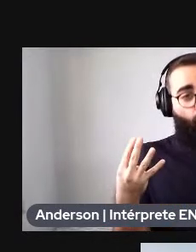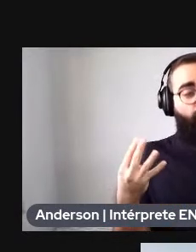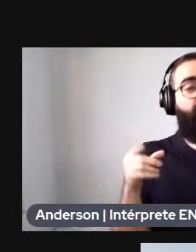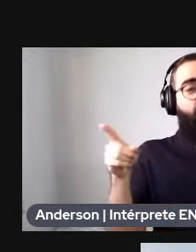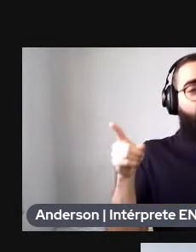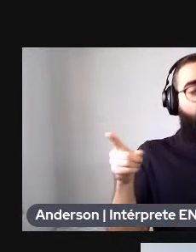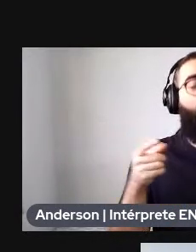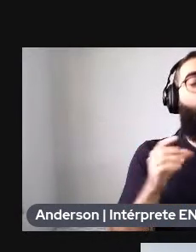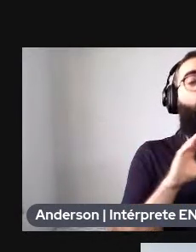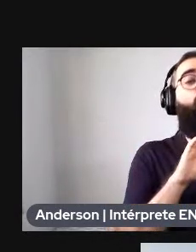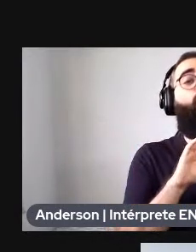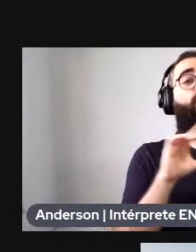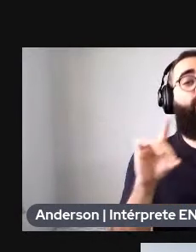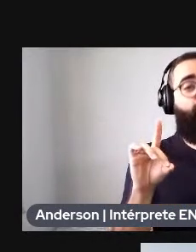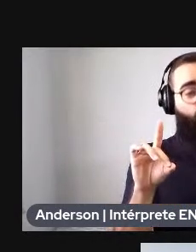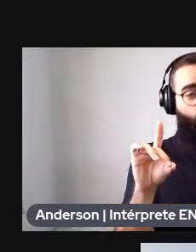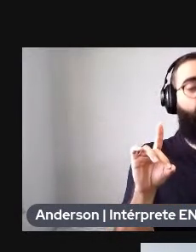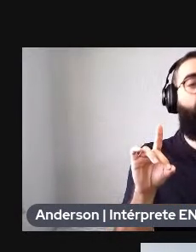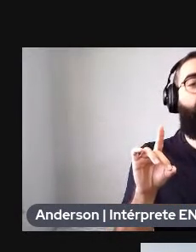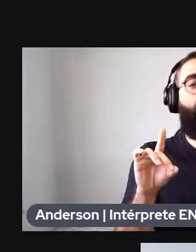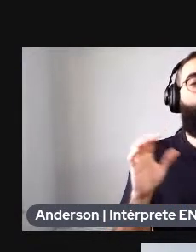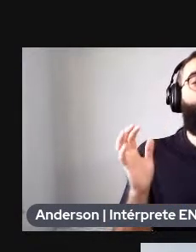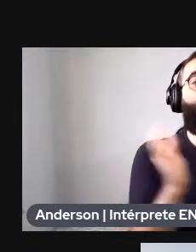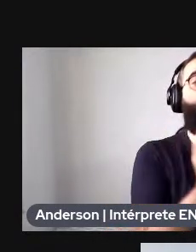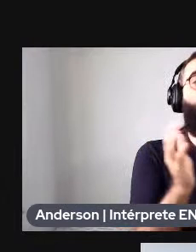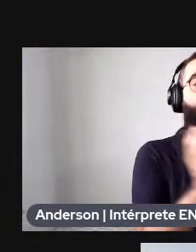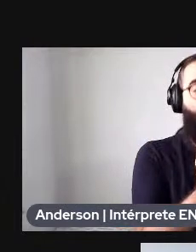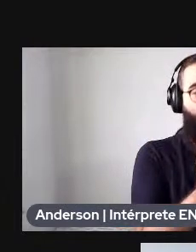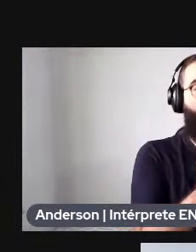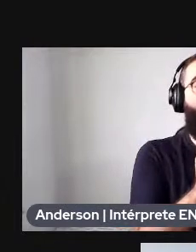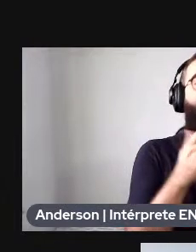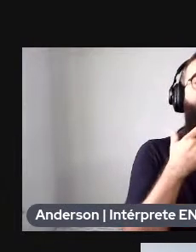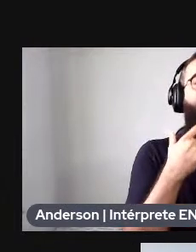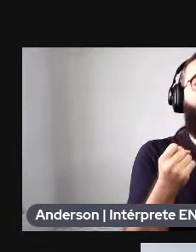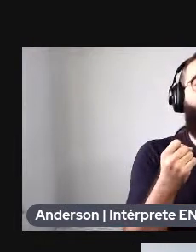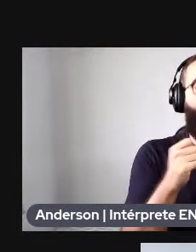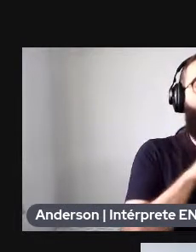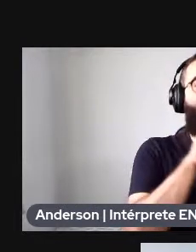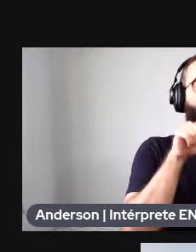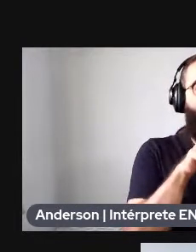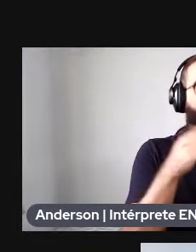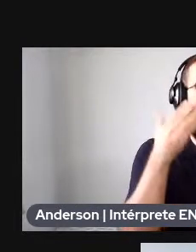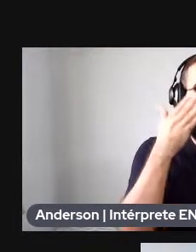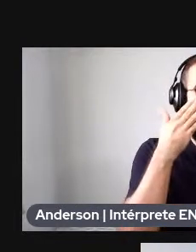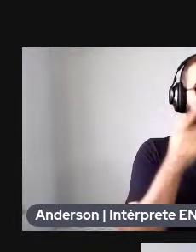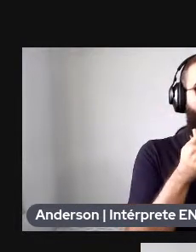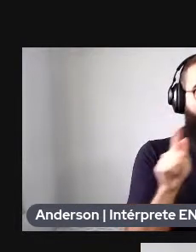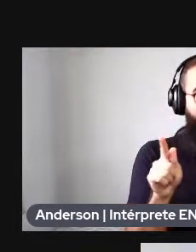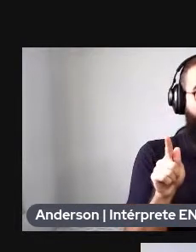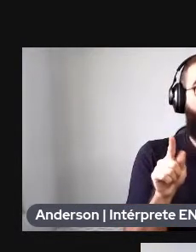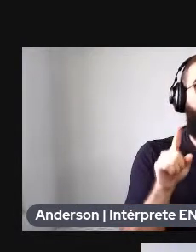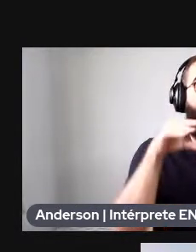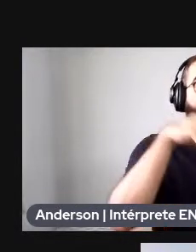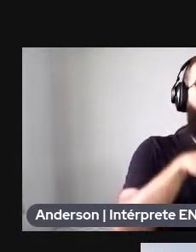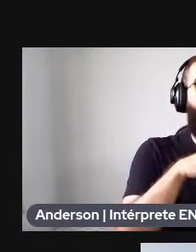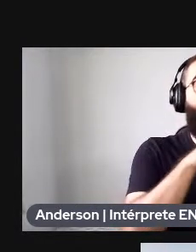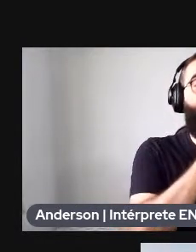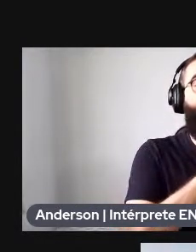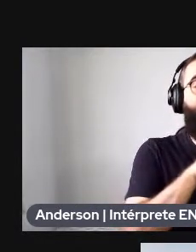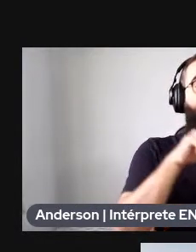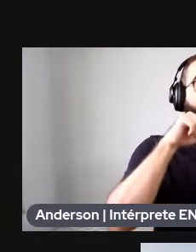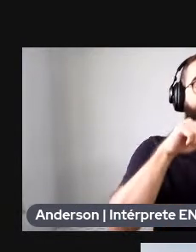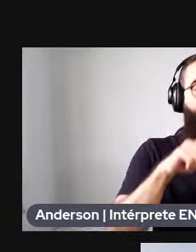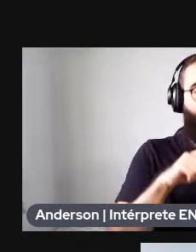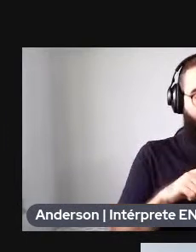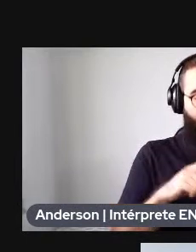Discursive Functional Grammar Research Group at the University of Amsterdam. And since 2015, she